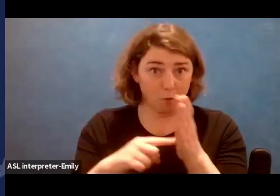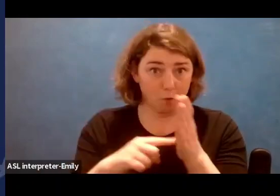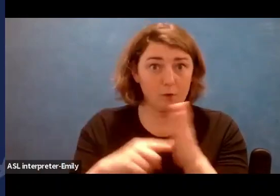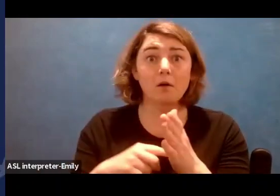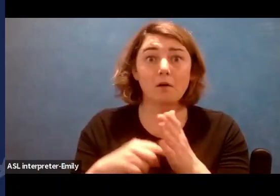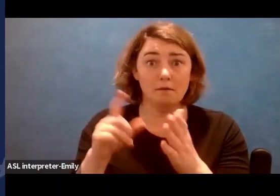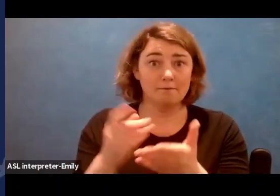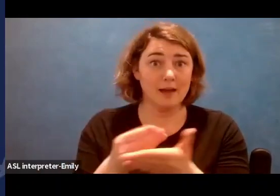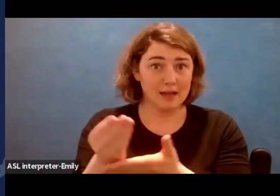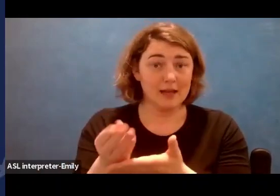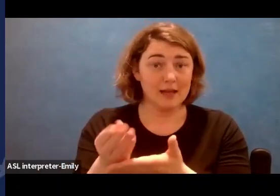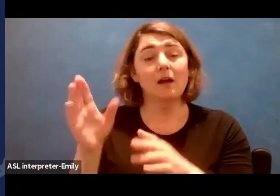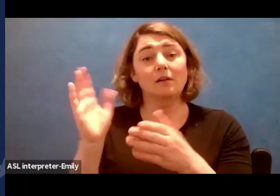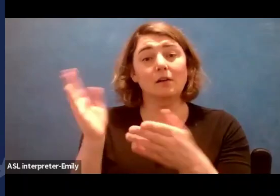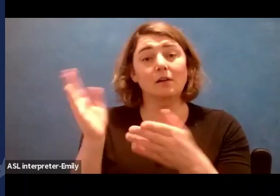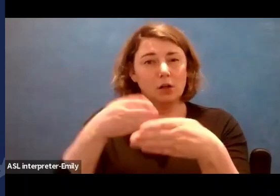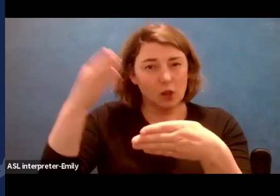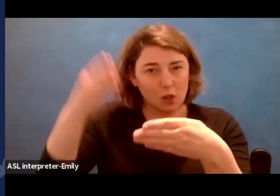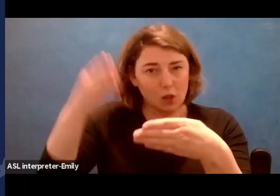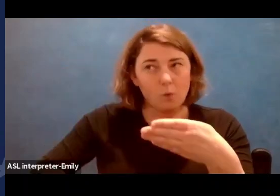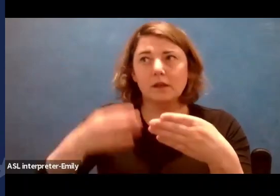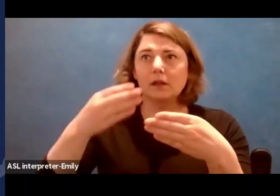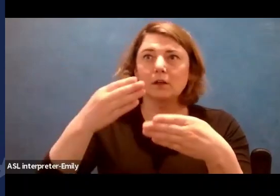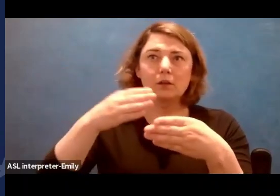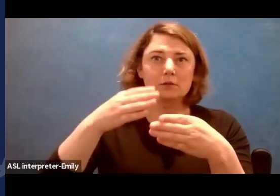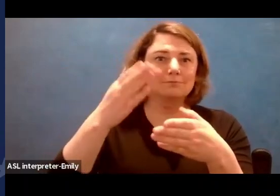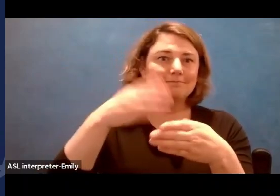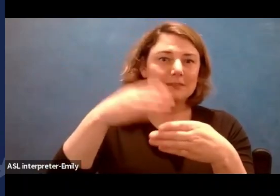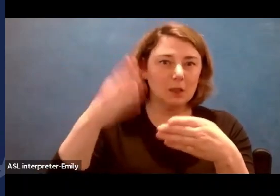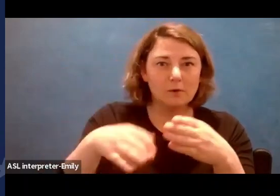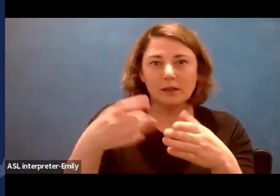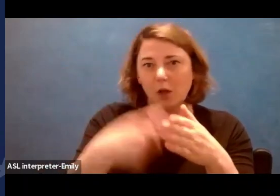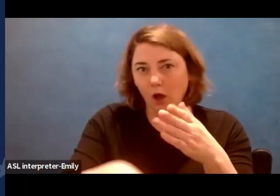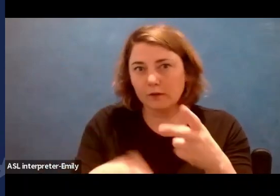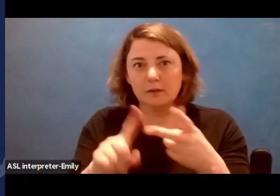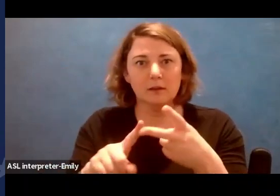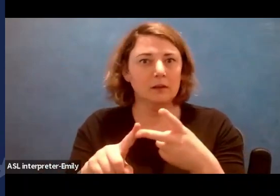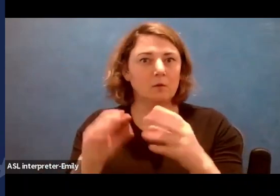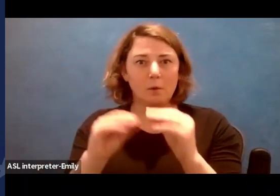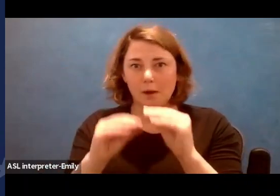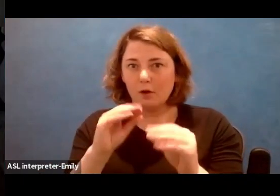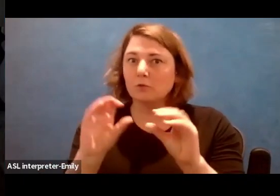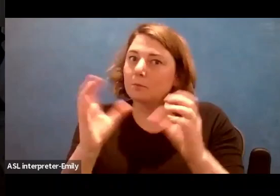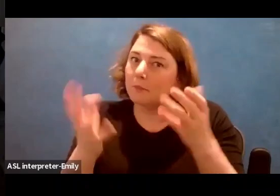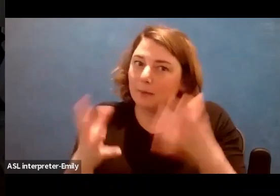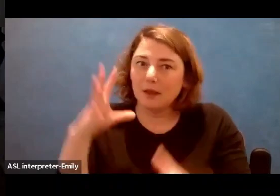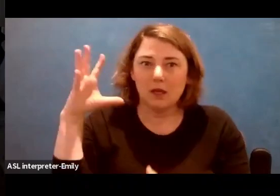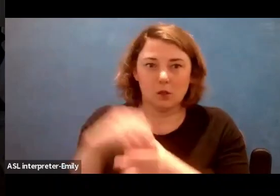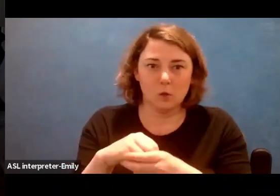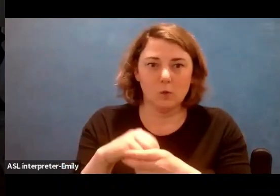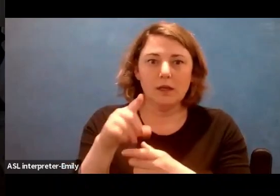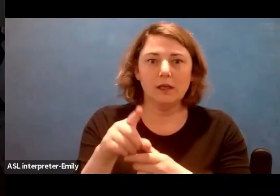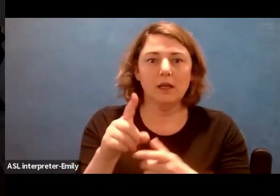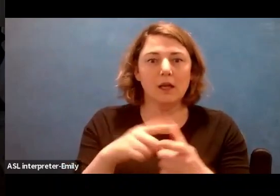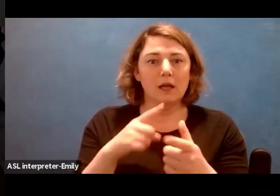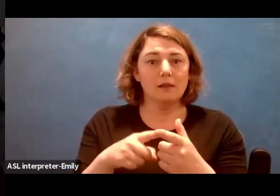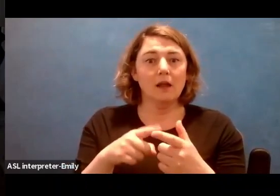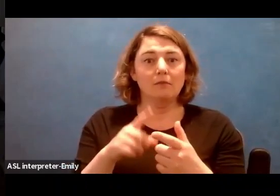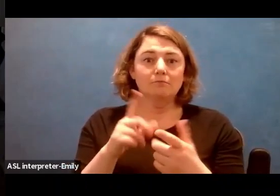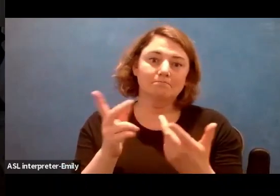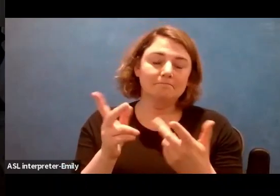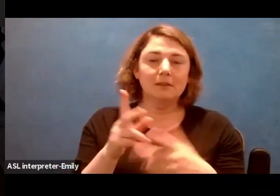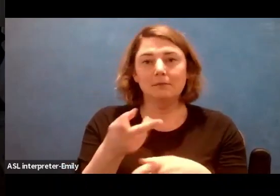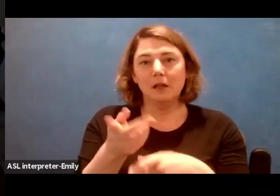Closing costs and repairs may be included. No repayment penalties, direct loans and loan